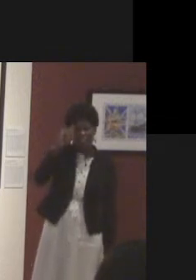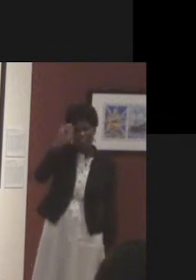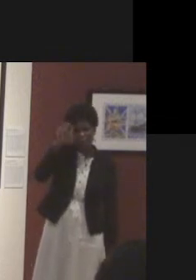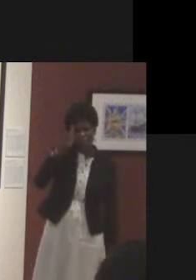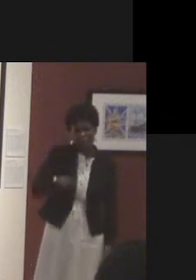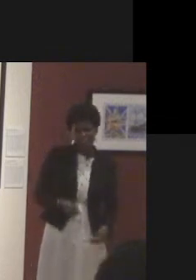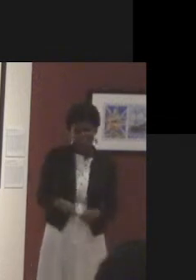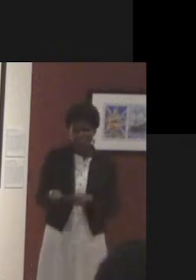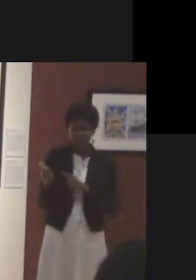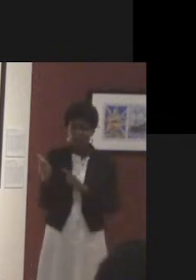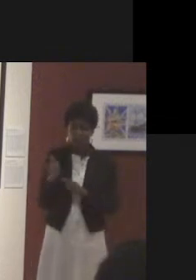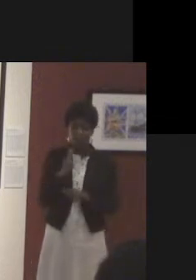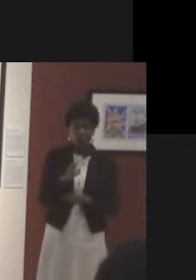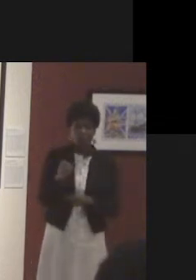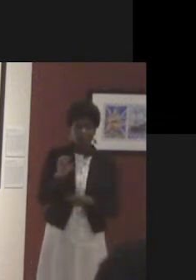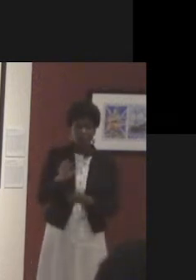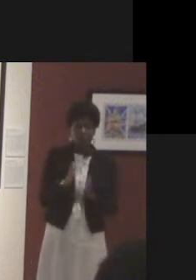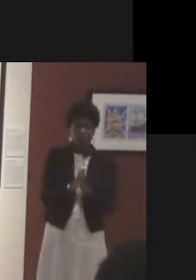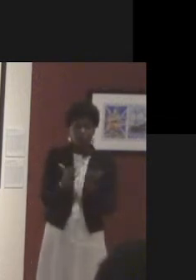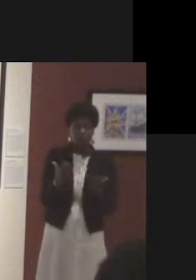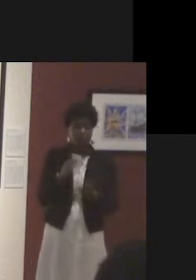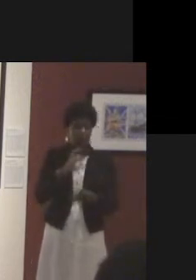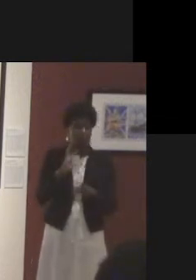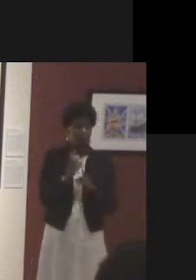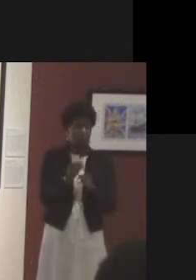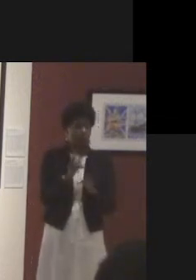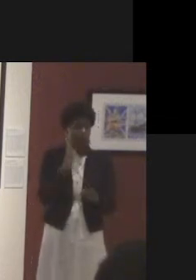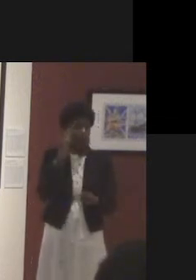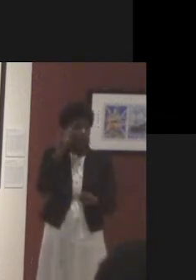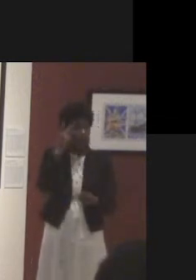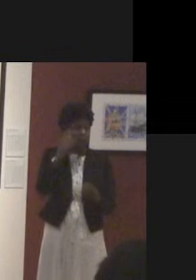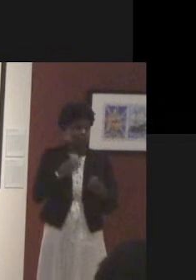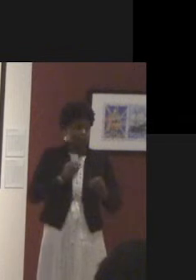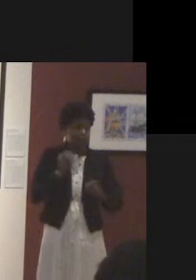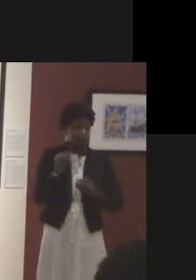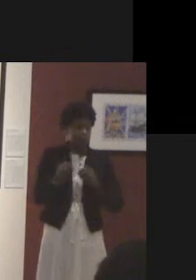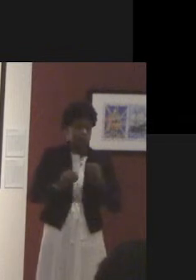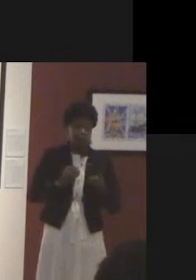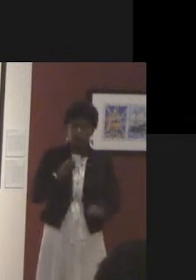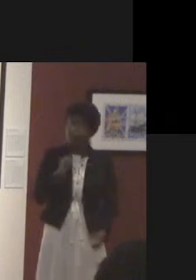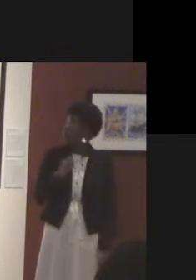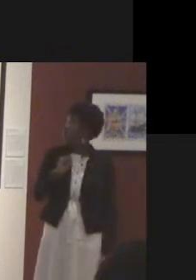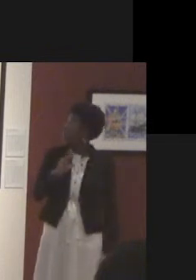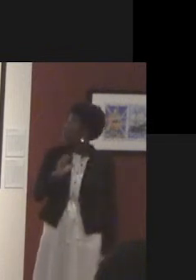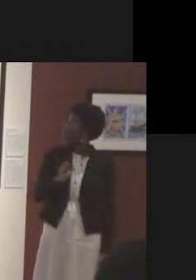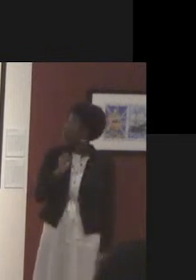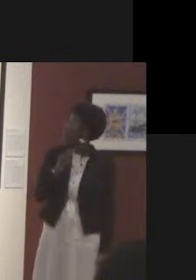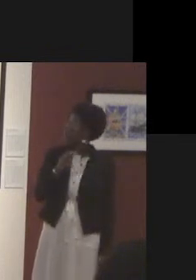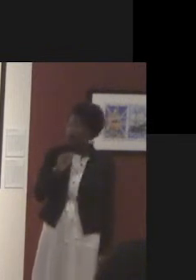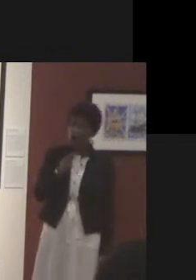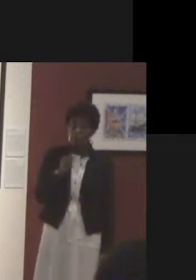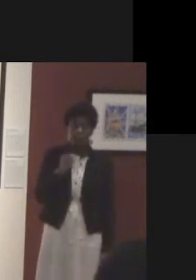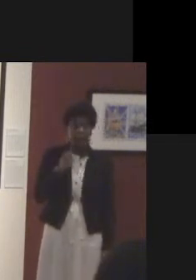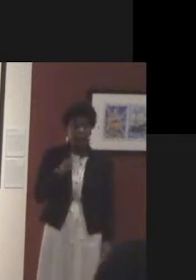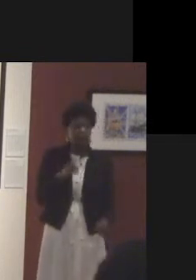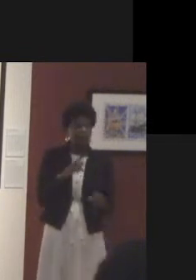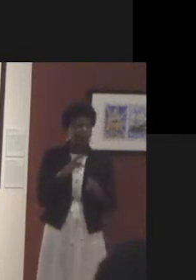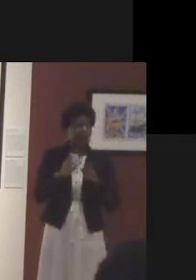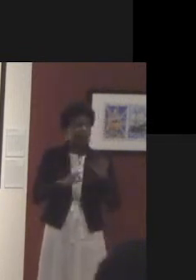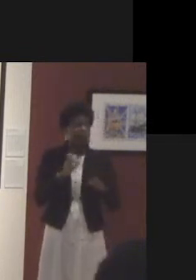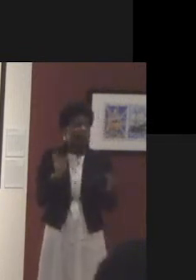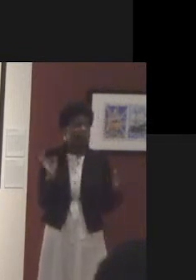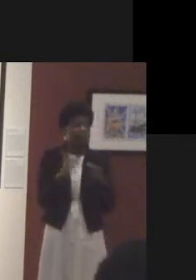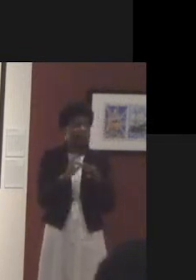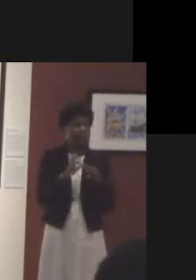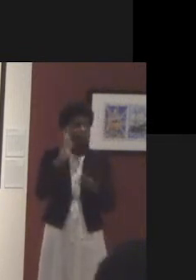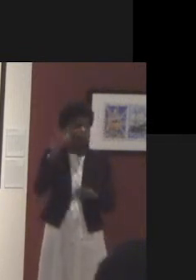In her 2005 book, The Cultural Politics of Emotion, Sarah Ahmed enters into the relationship between politics